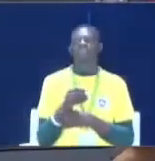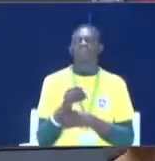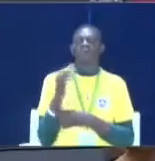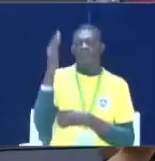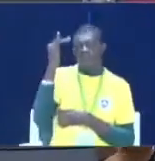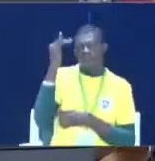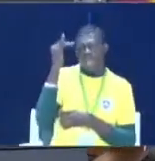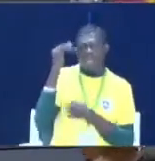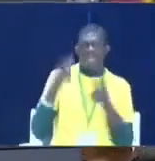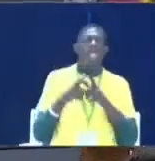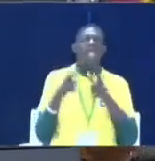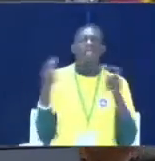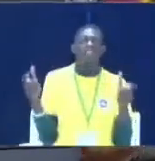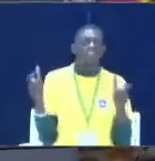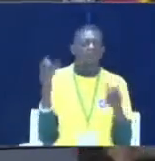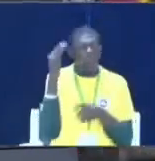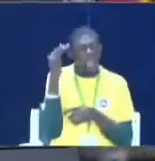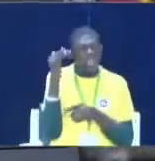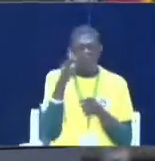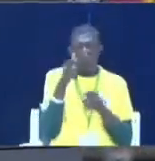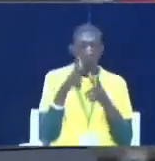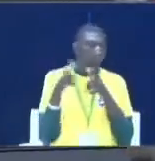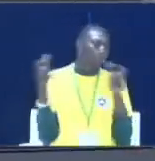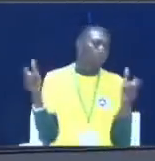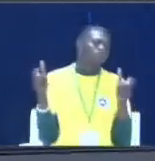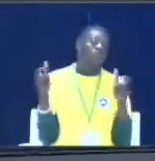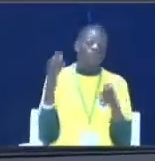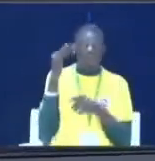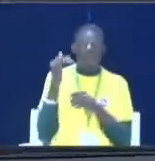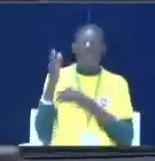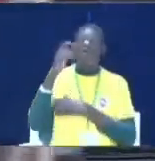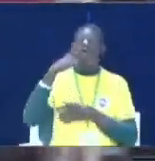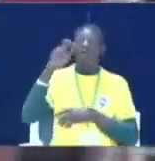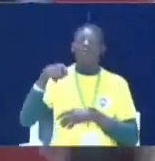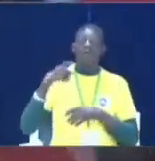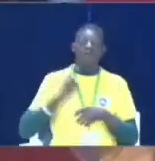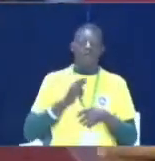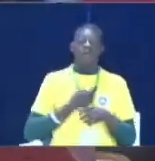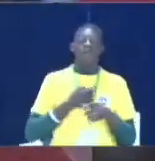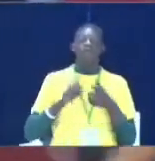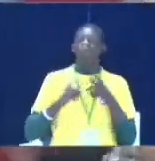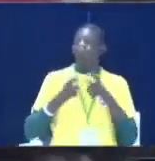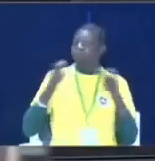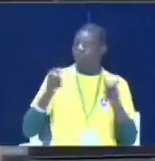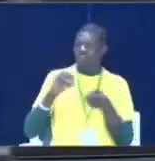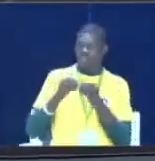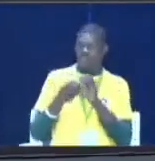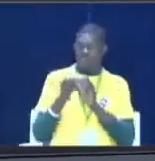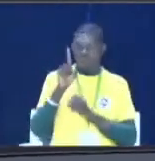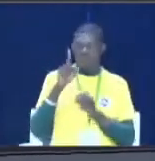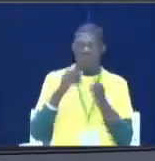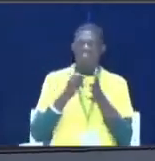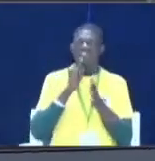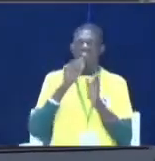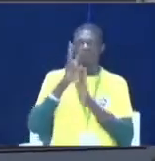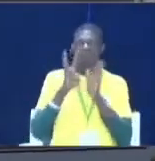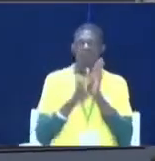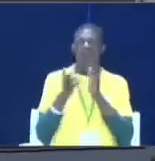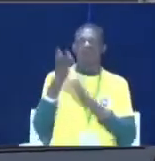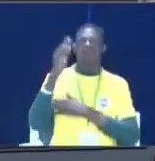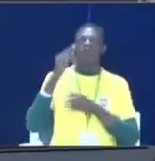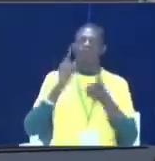Why enlarge? Why did God command us to enlarge? Number one, it is the will of God for us to